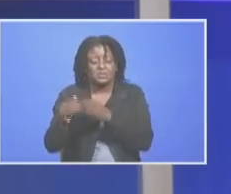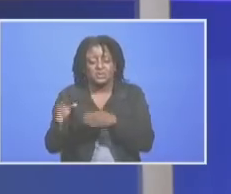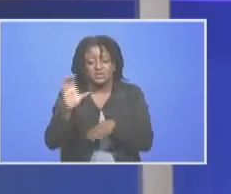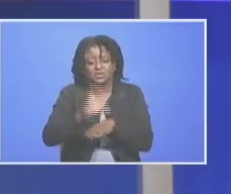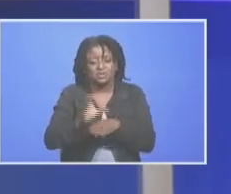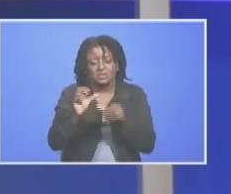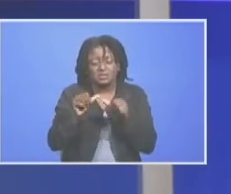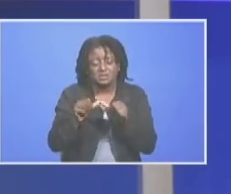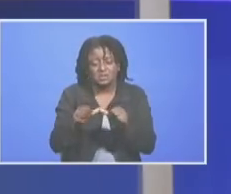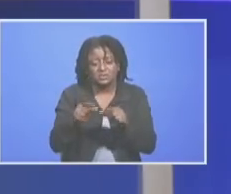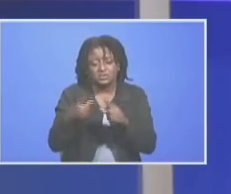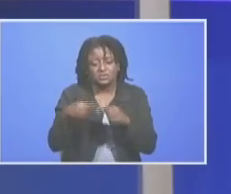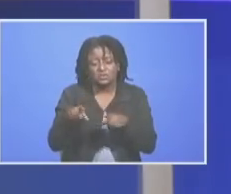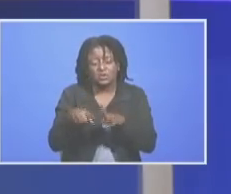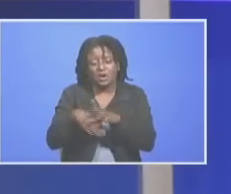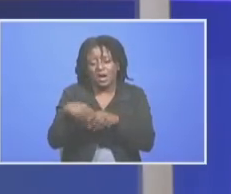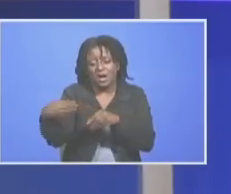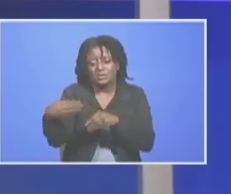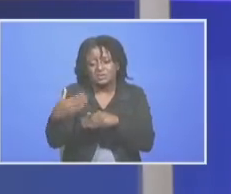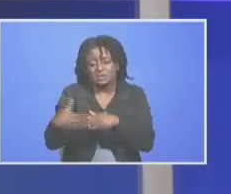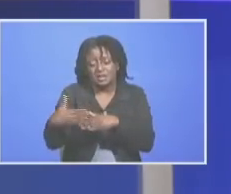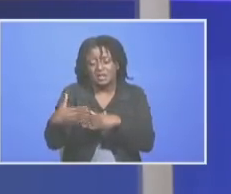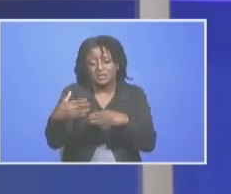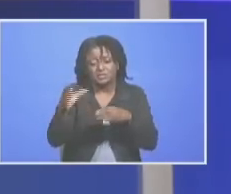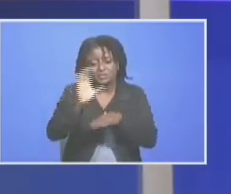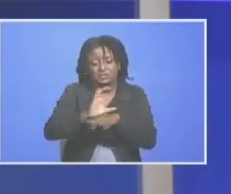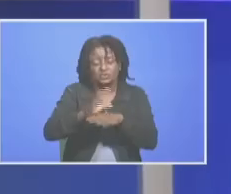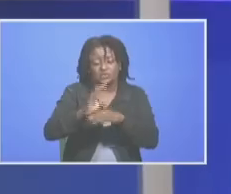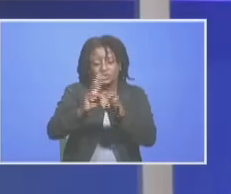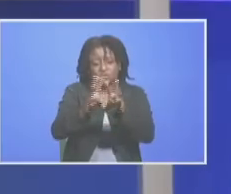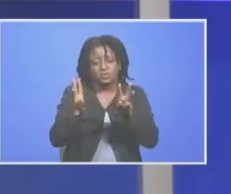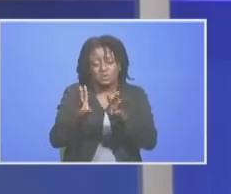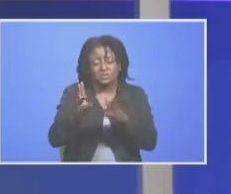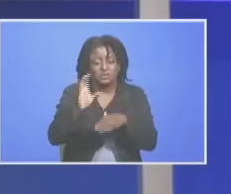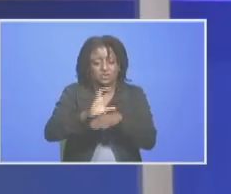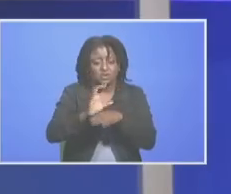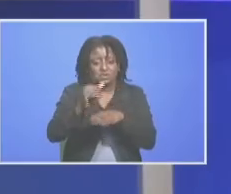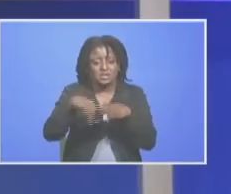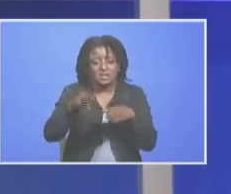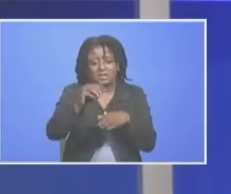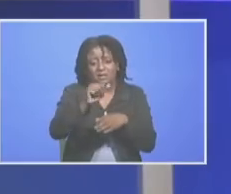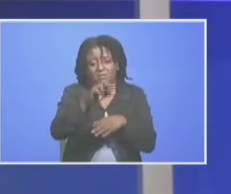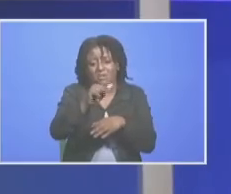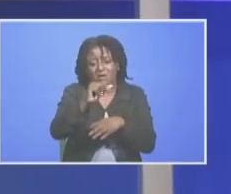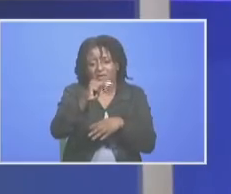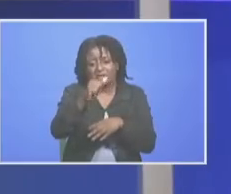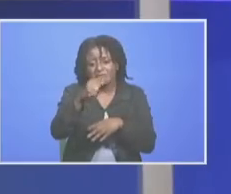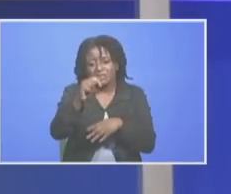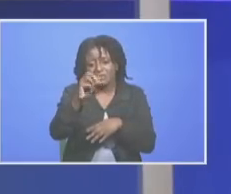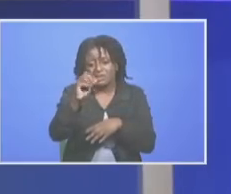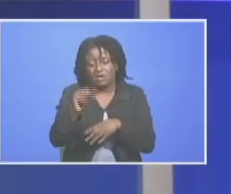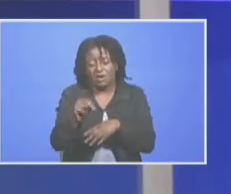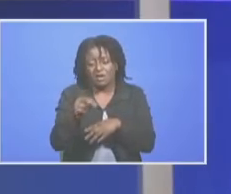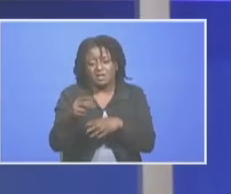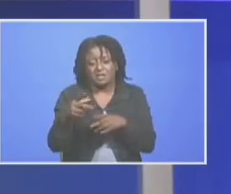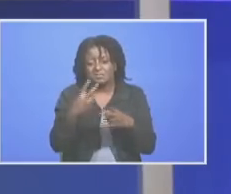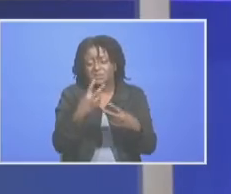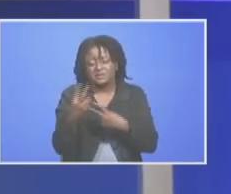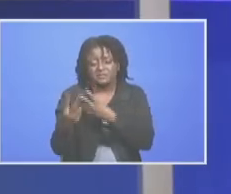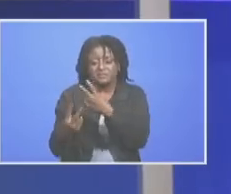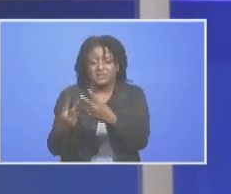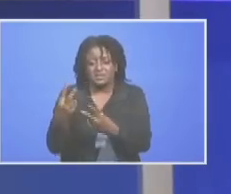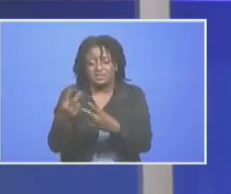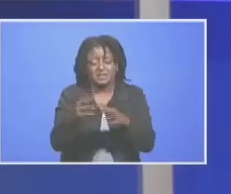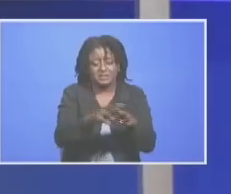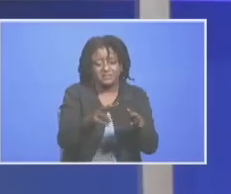walls. The church, which is nestled in the Marathon community, has been making its rounds to various senior citizens'